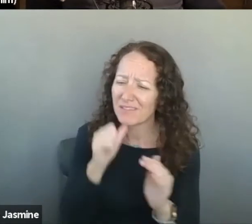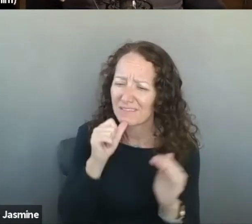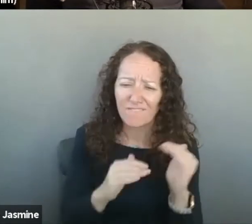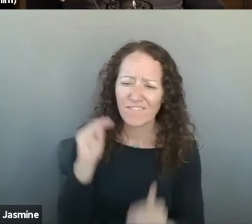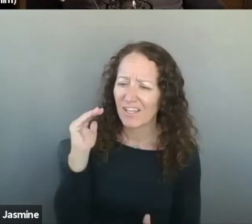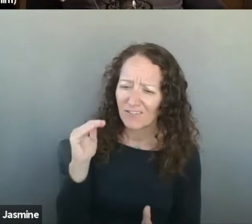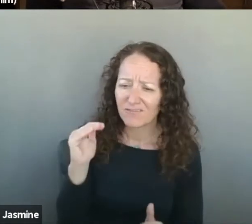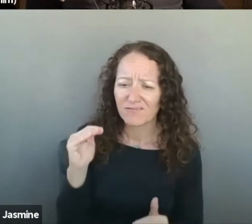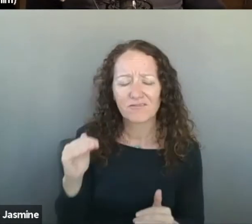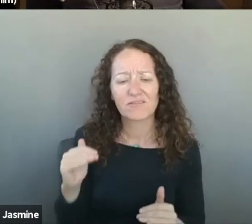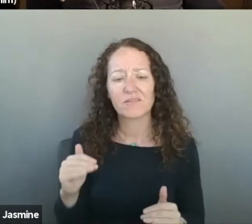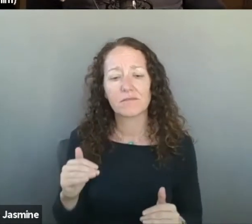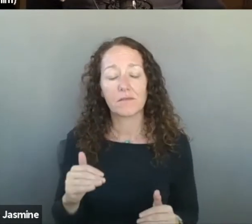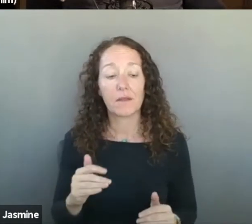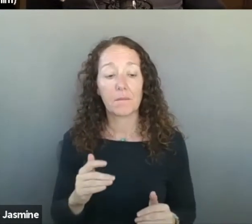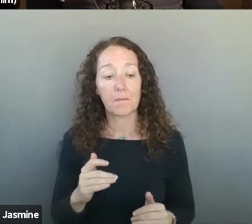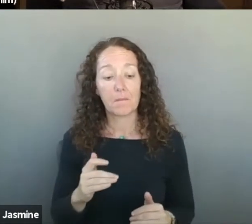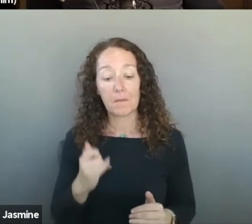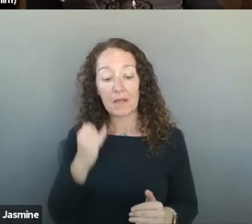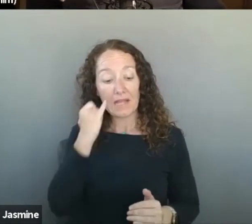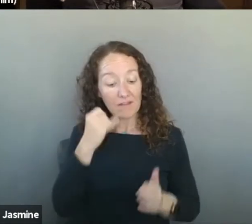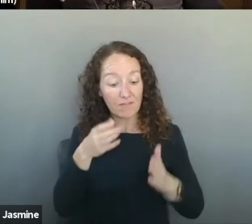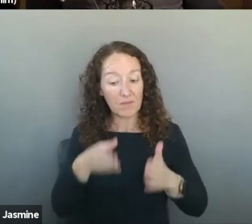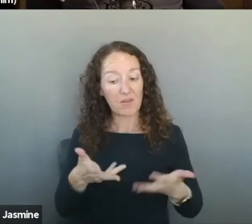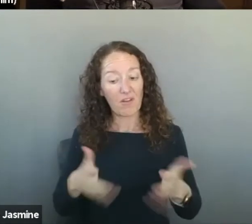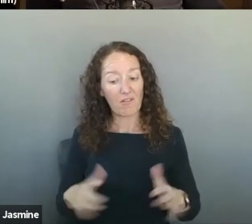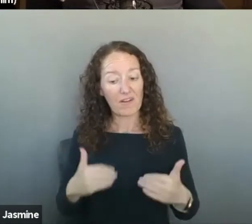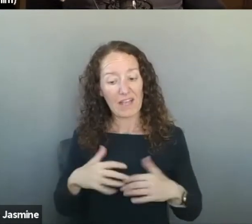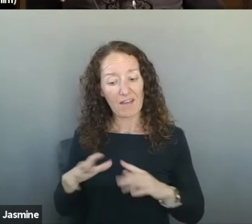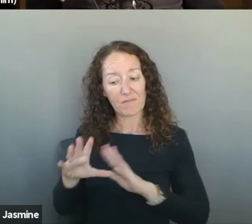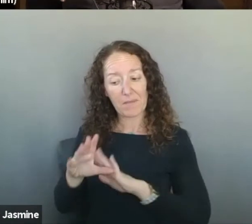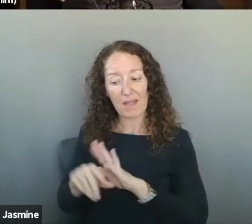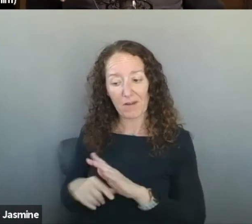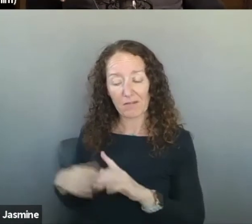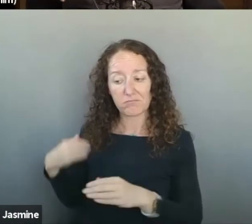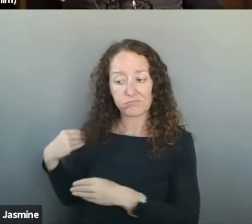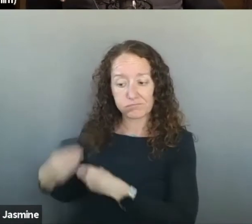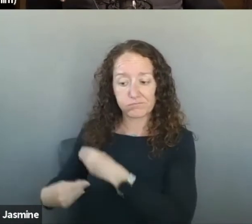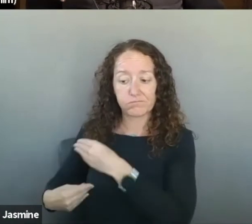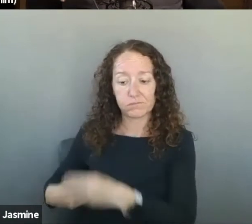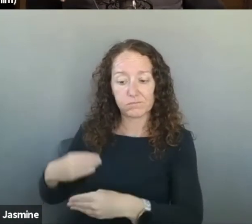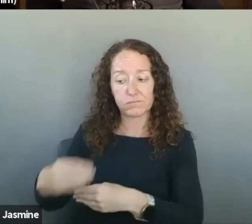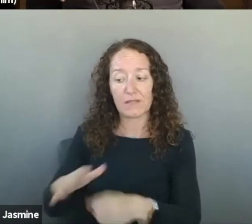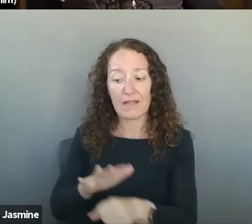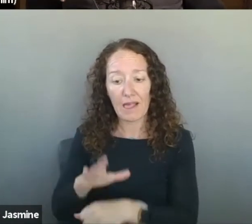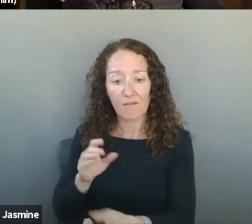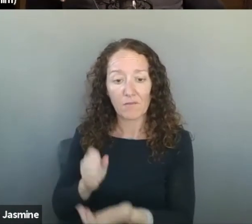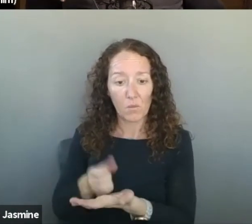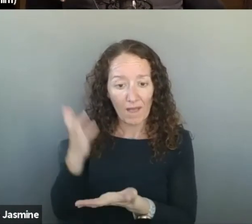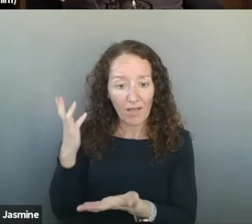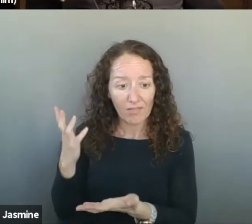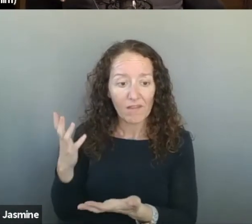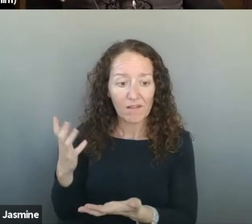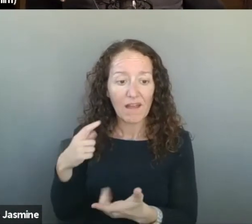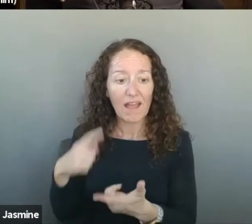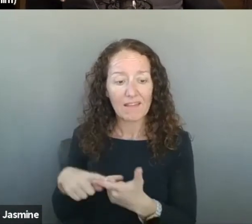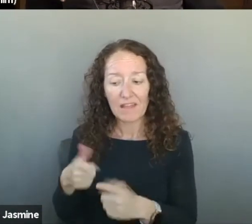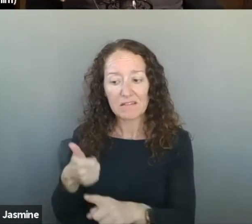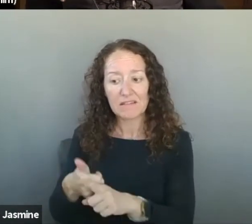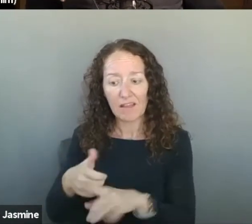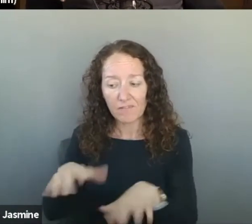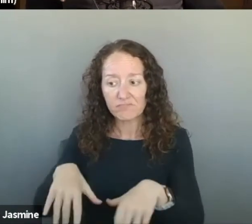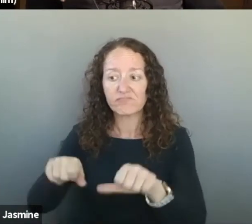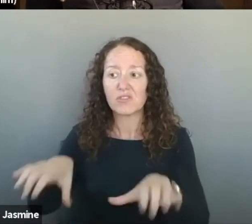a background where there is enough generational wealth so that they can play all of those